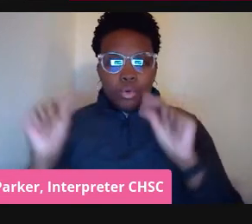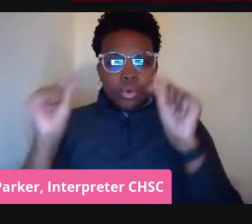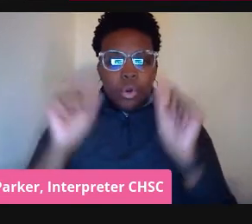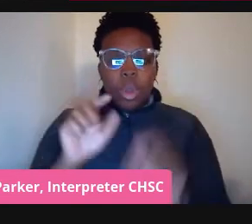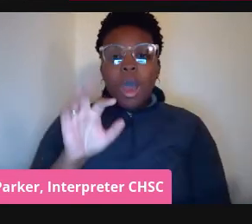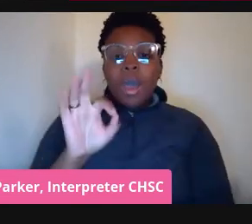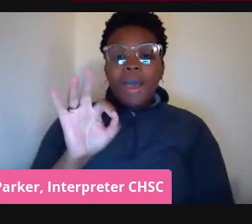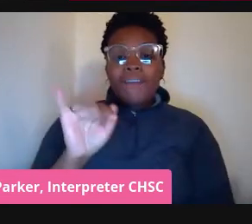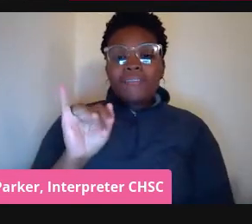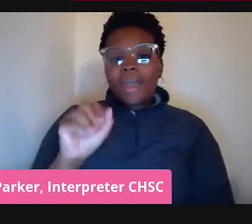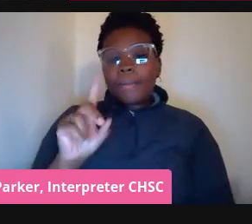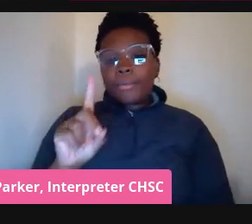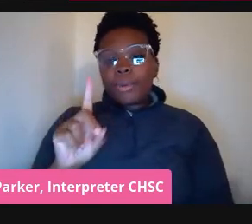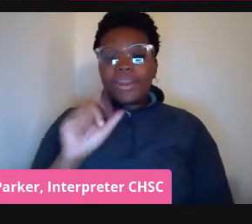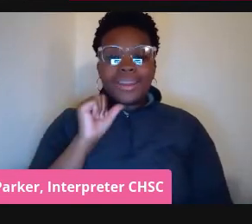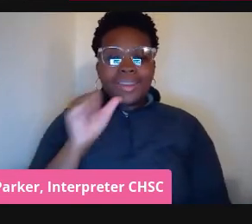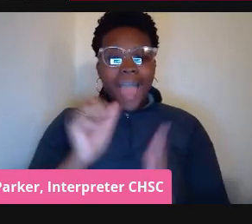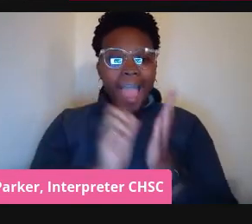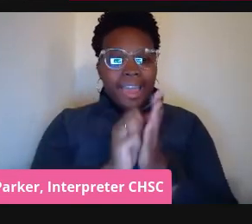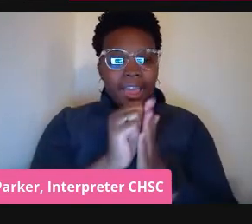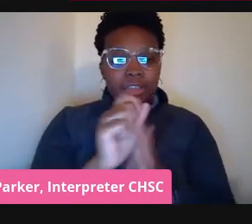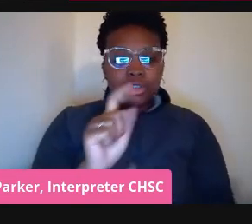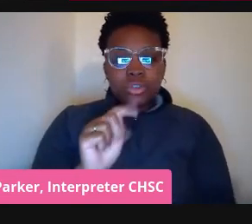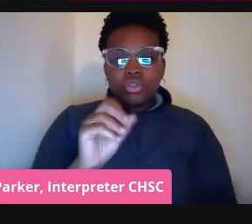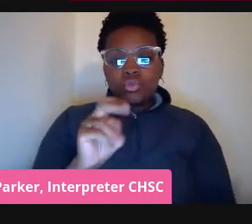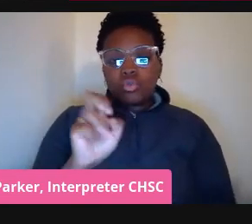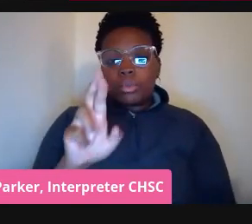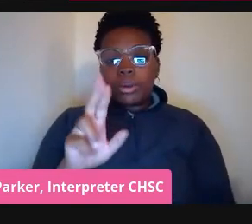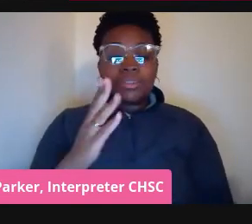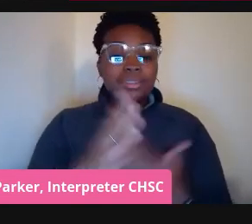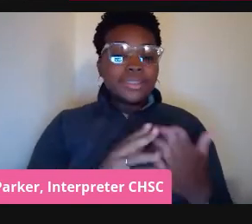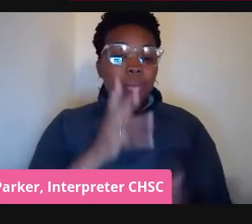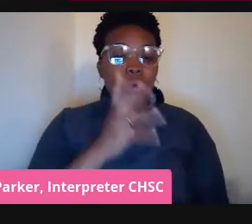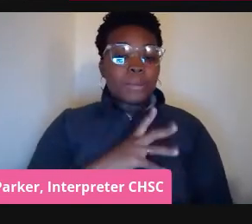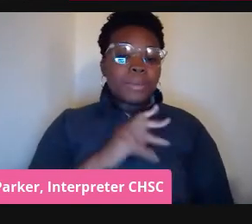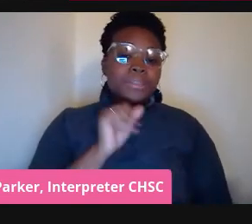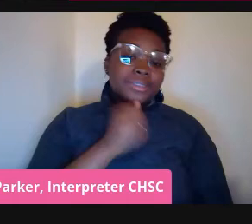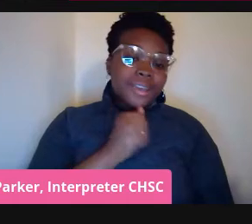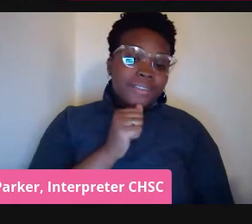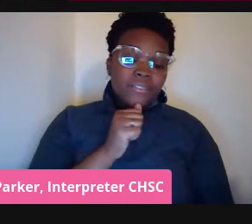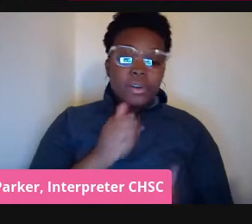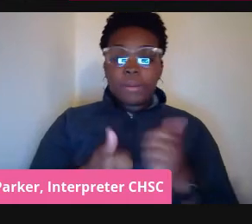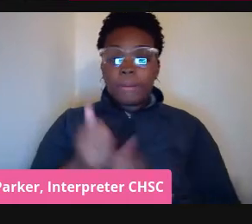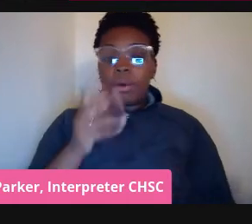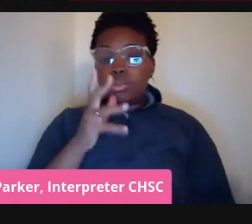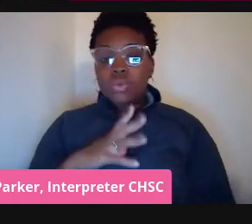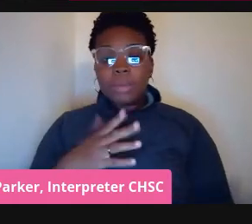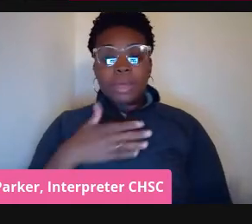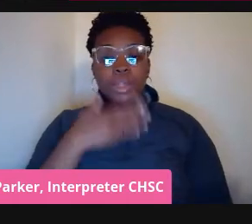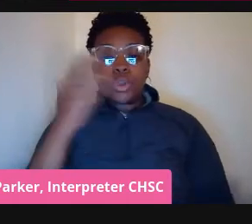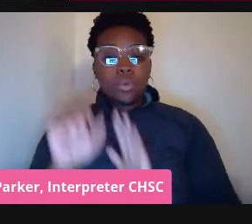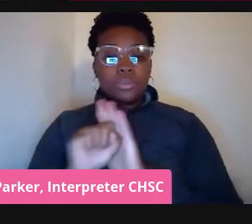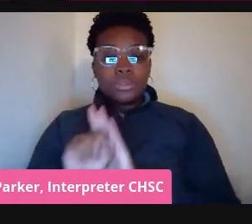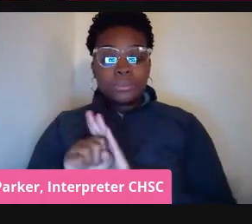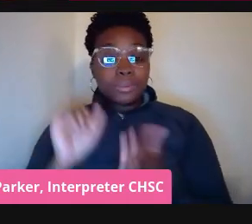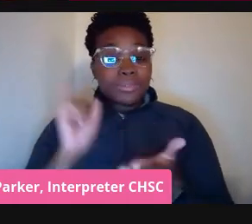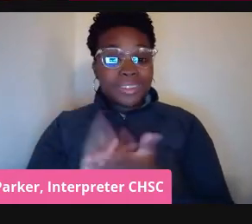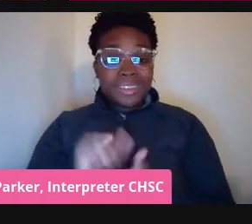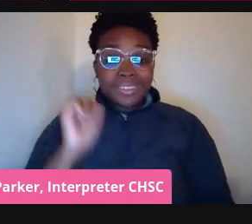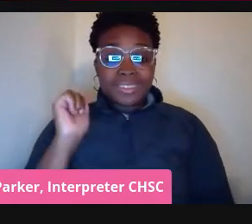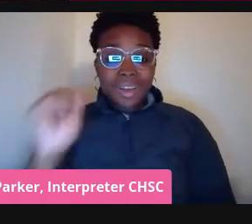benign tumors that some women suffer from. Most women don't have any symptoms, and that's pretty much all you're going to